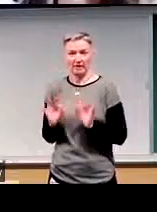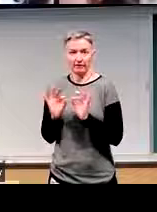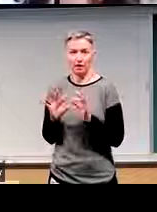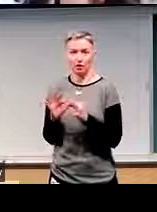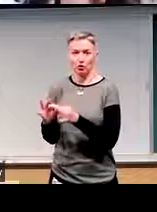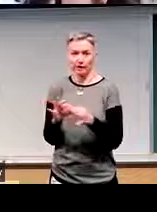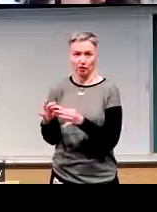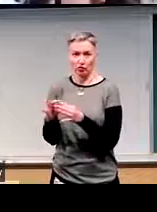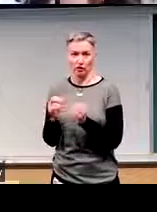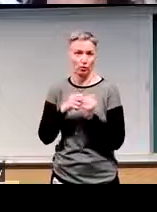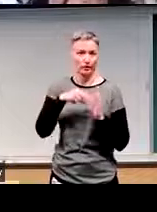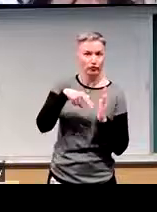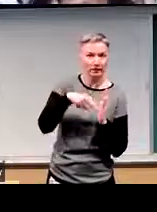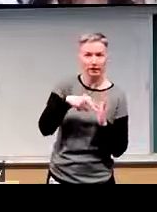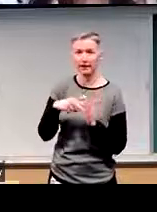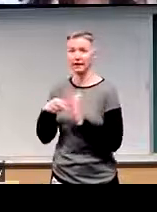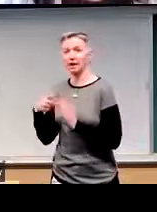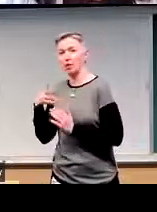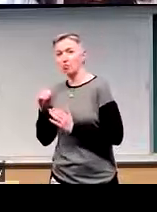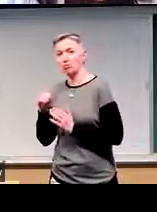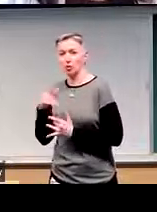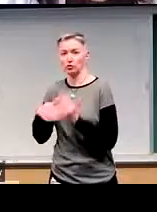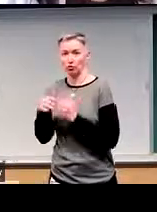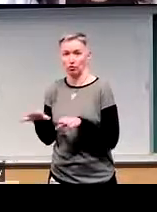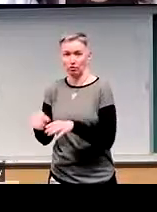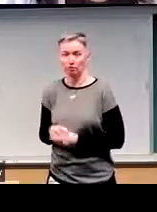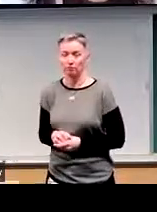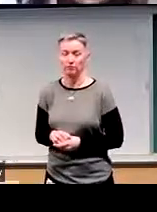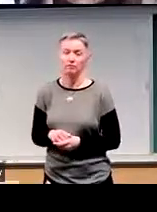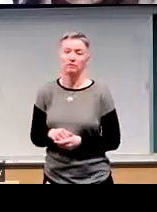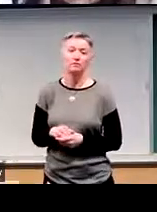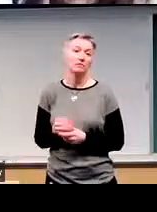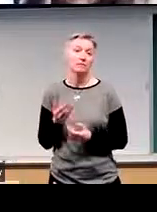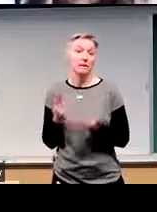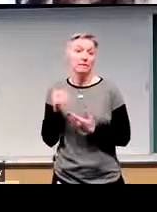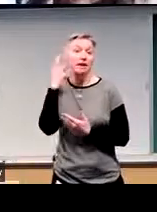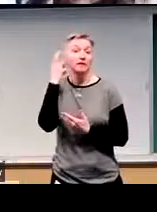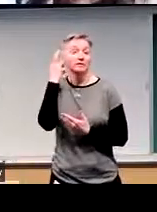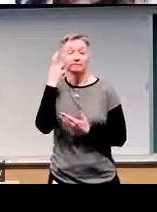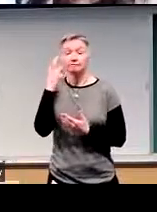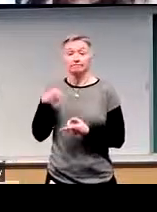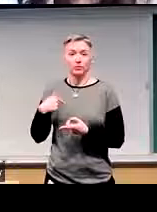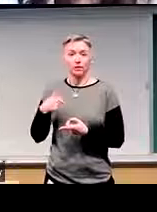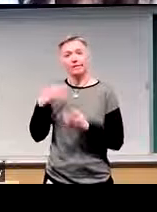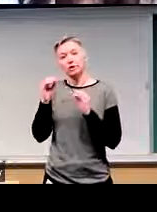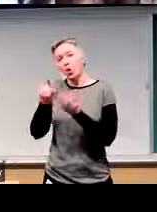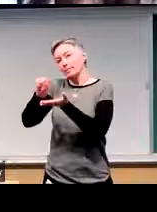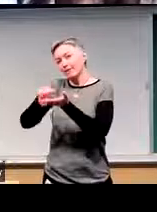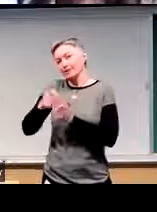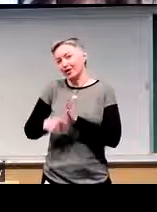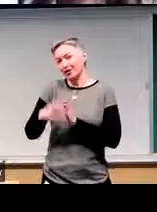between reading and prosociality. This might be why there aren't any published